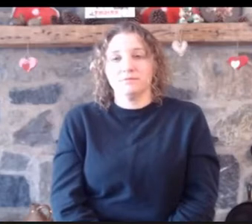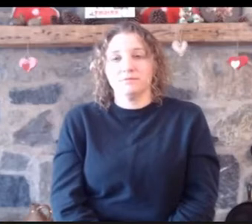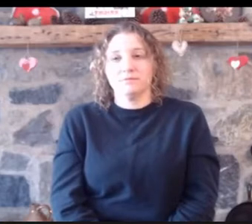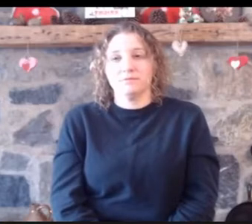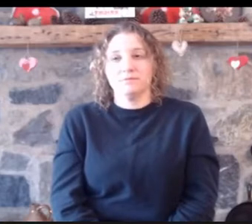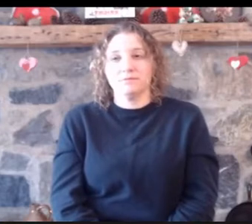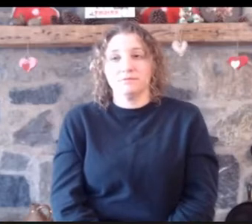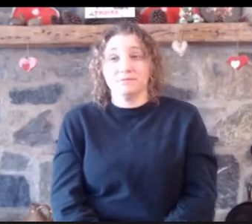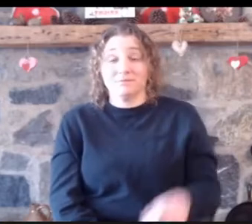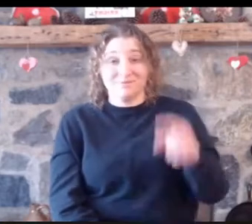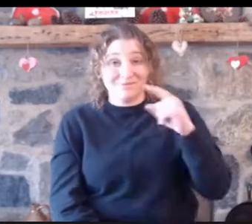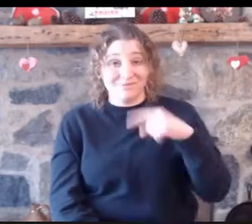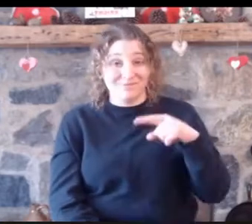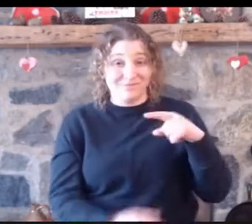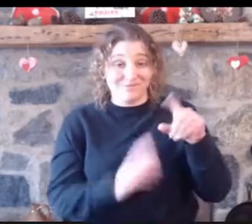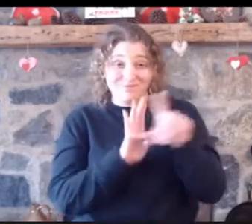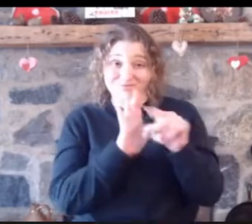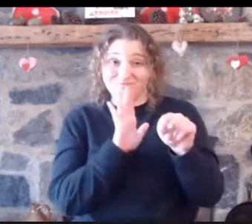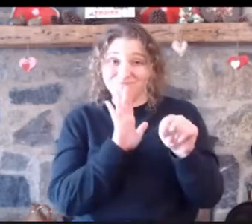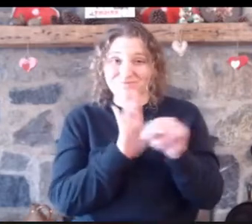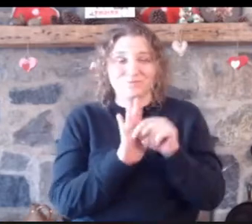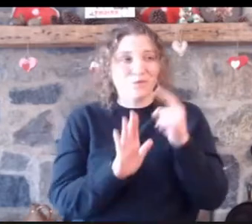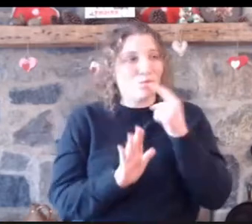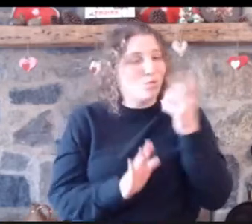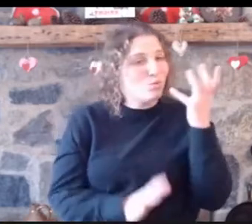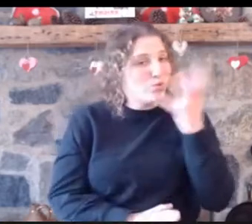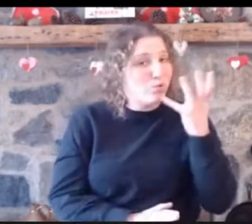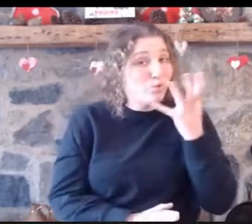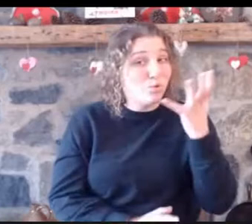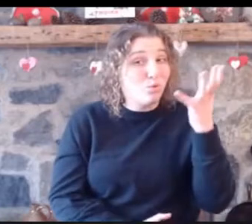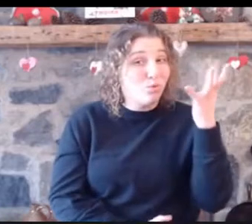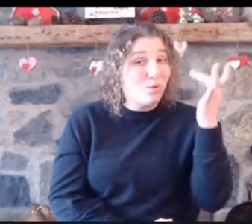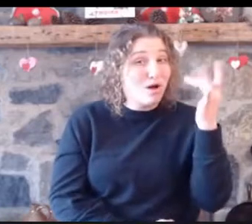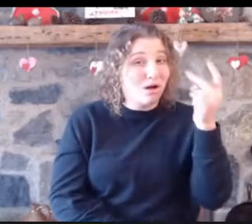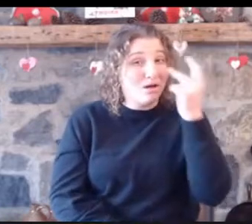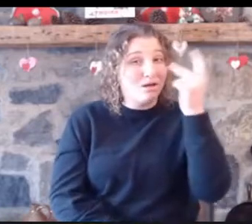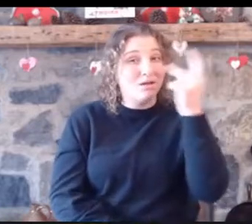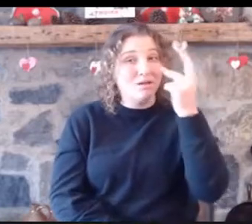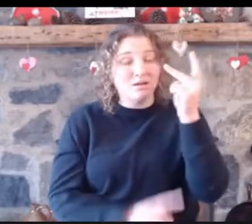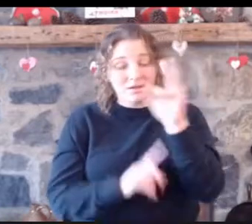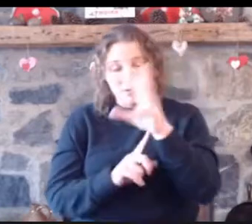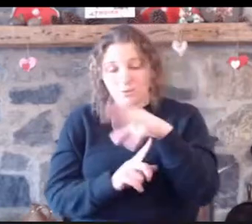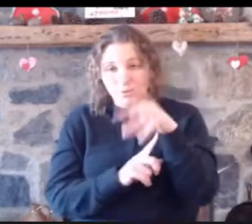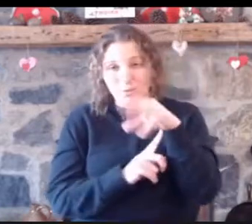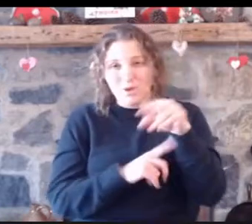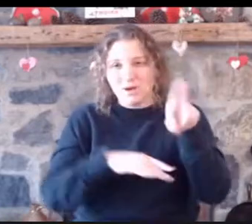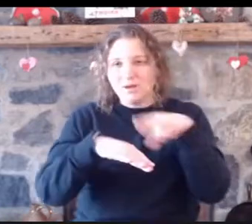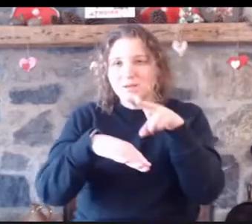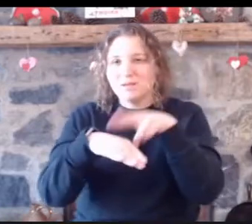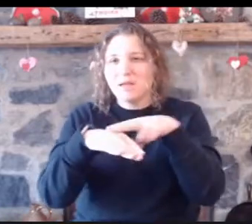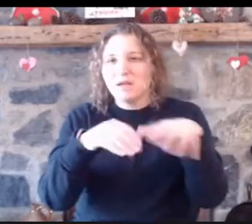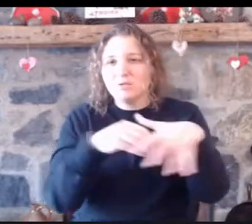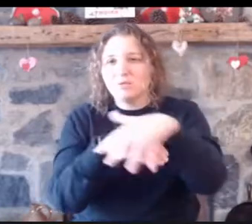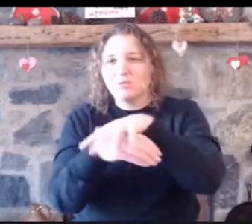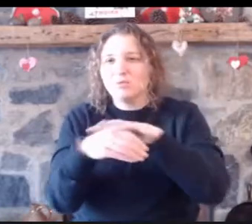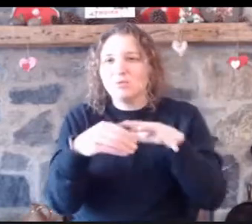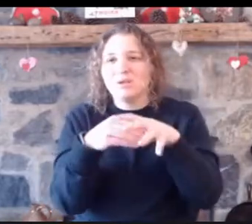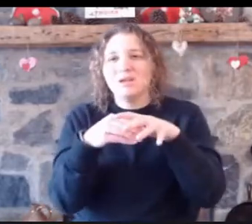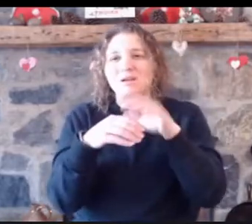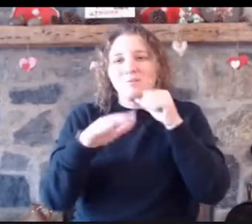This clip is incredible because we're seeing this squid in its natural habitat in the deep